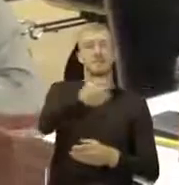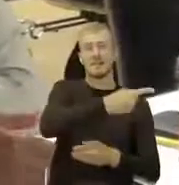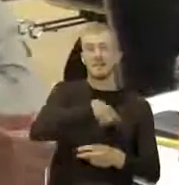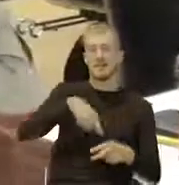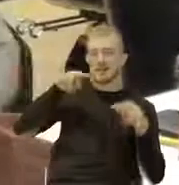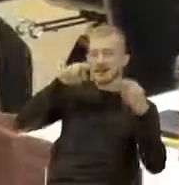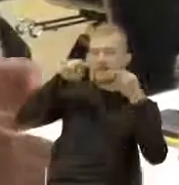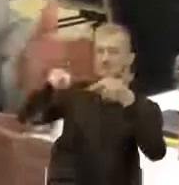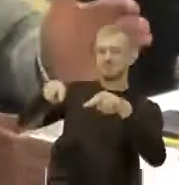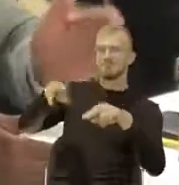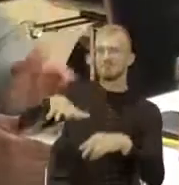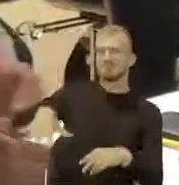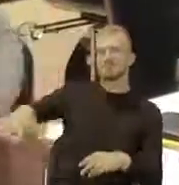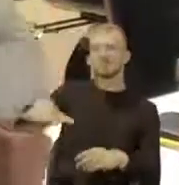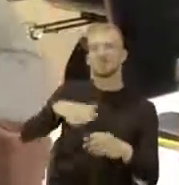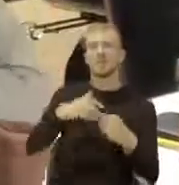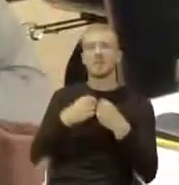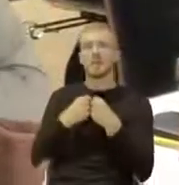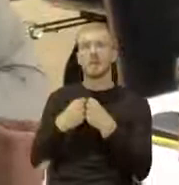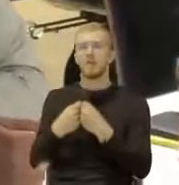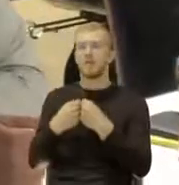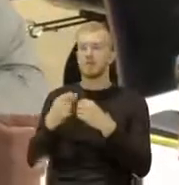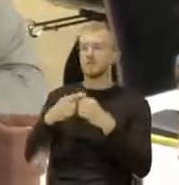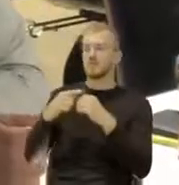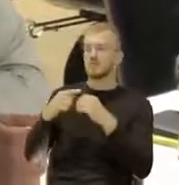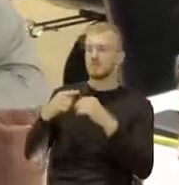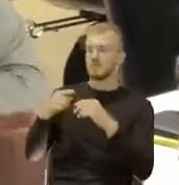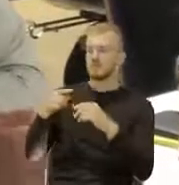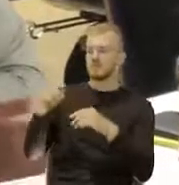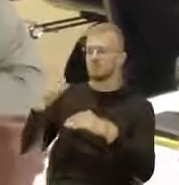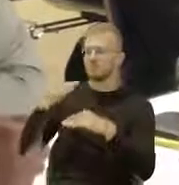city of those vehicles that are into